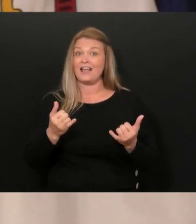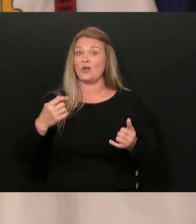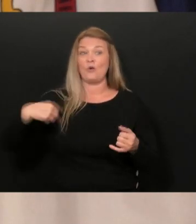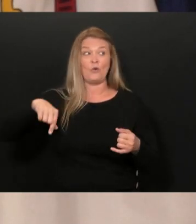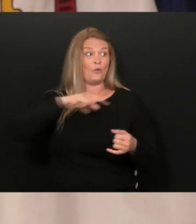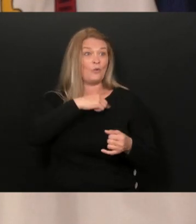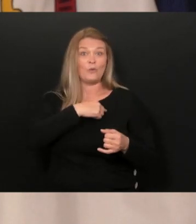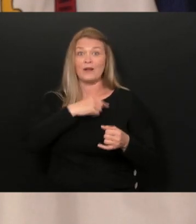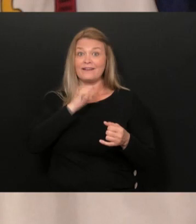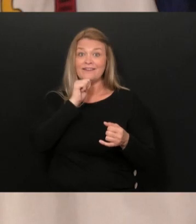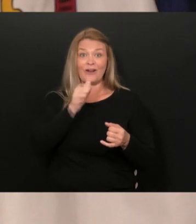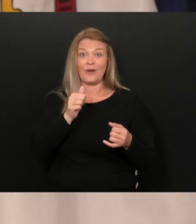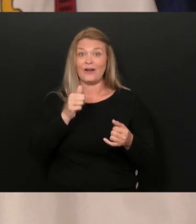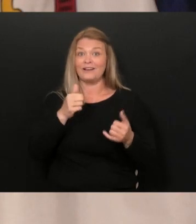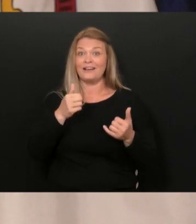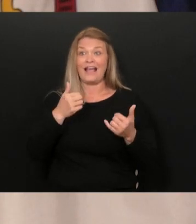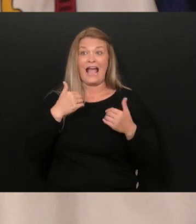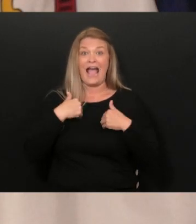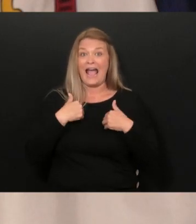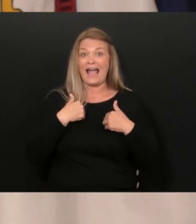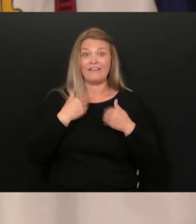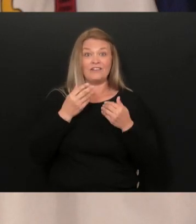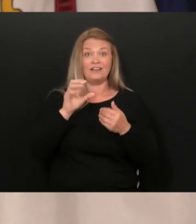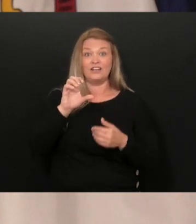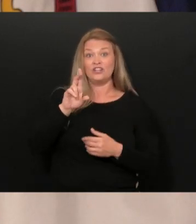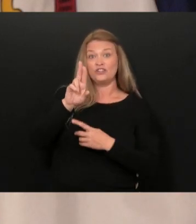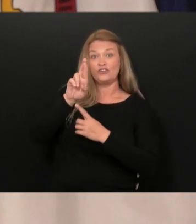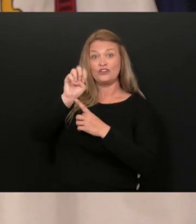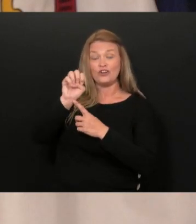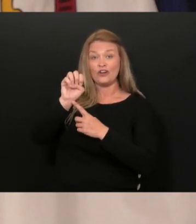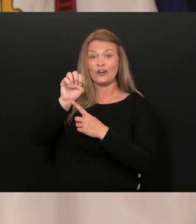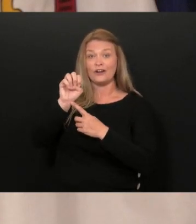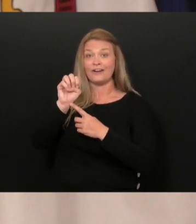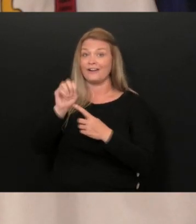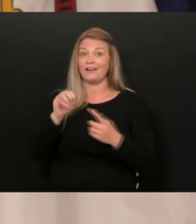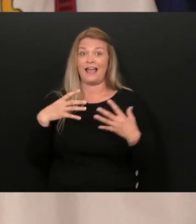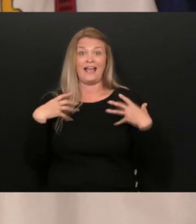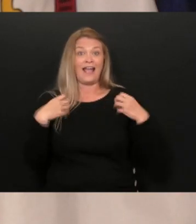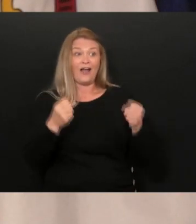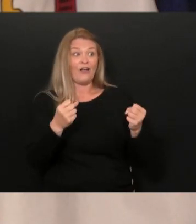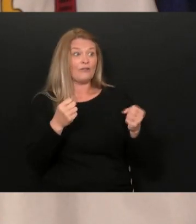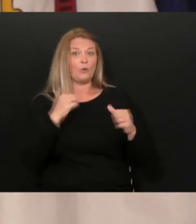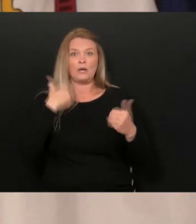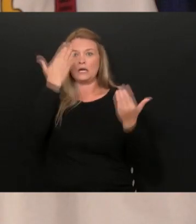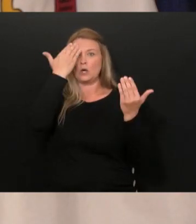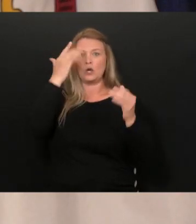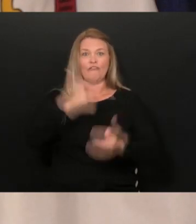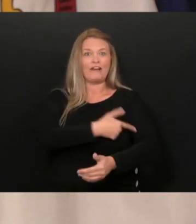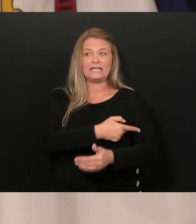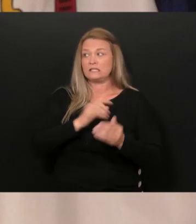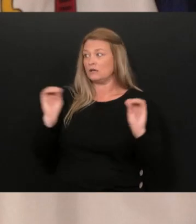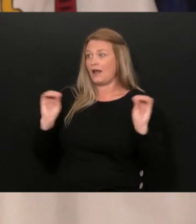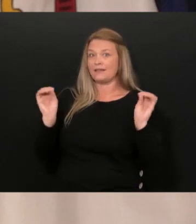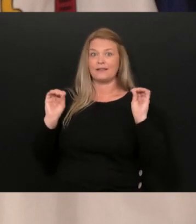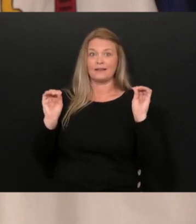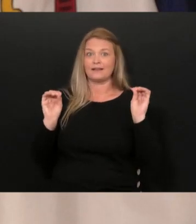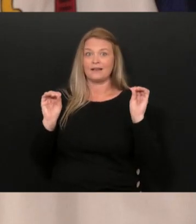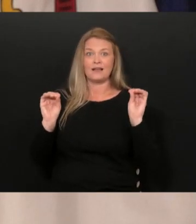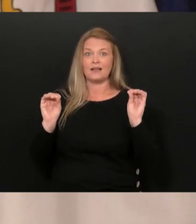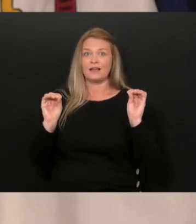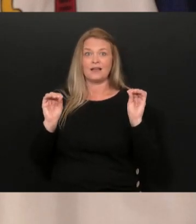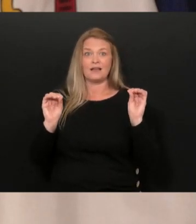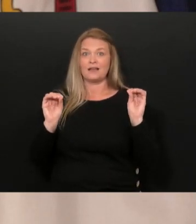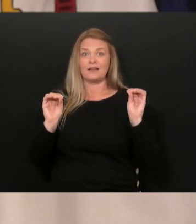Nobody has a surefire cure medicine. Nobody has a surefire vaccine. Nobody can take the